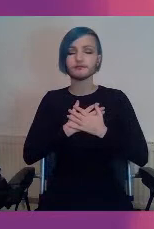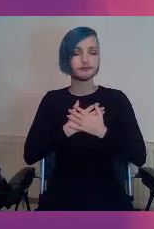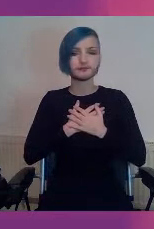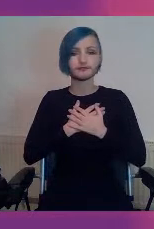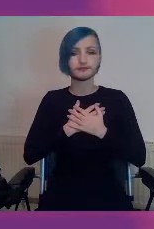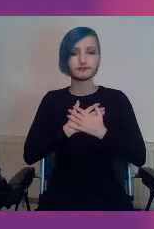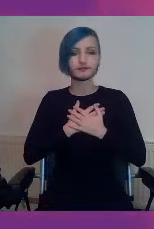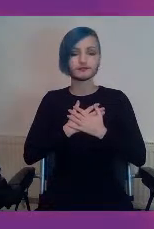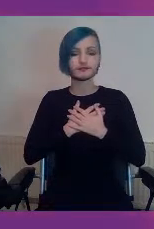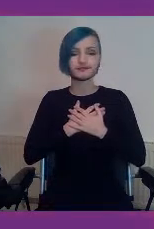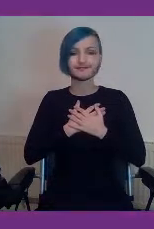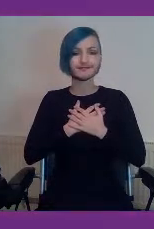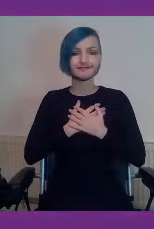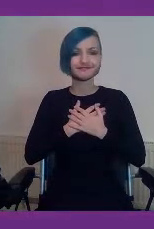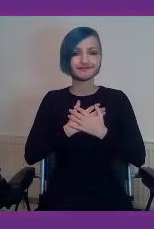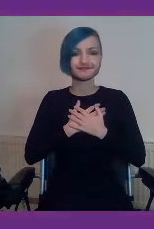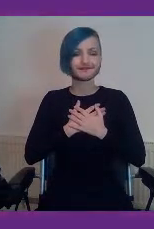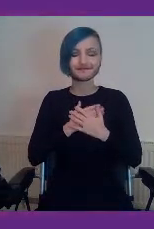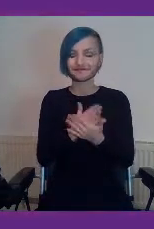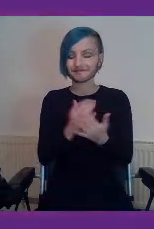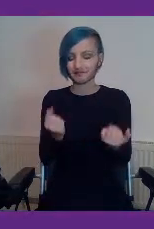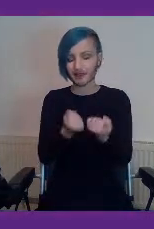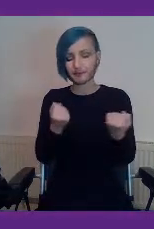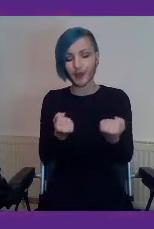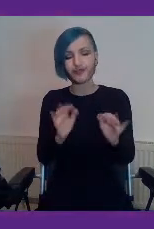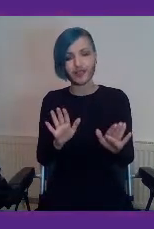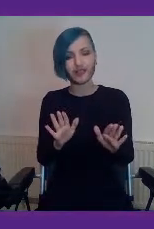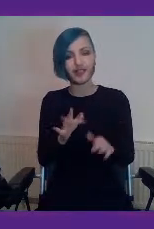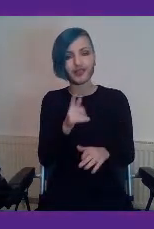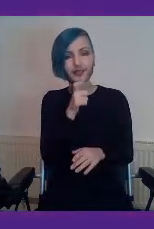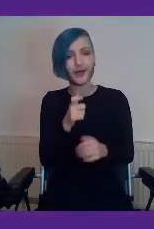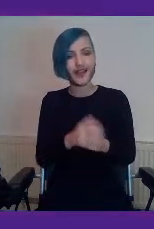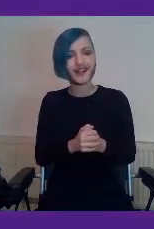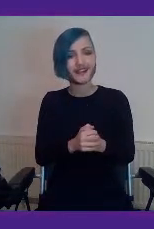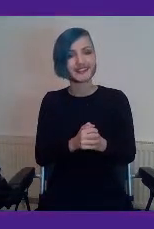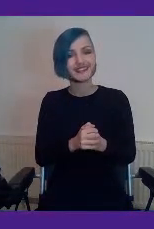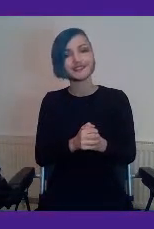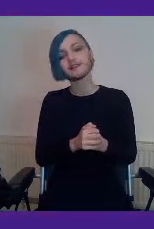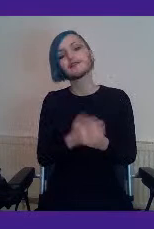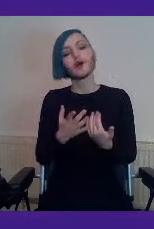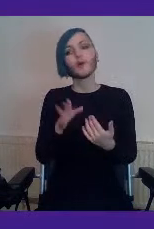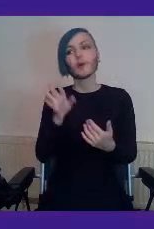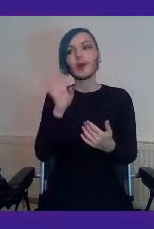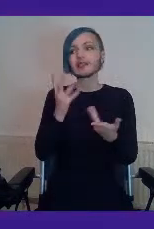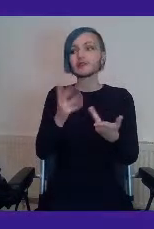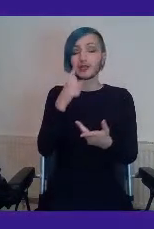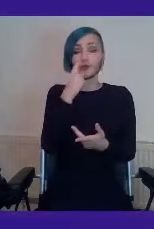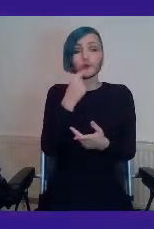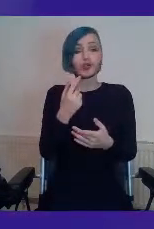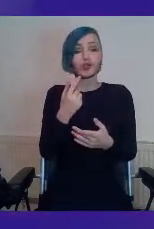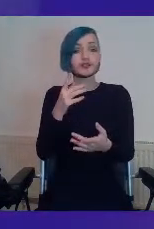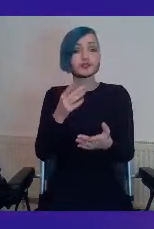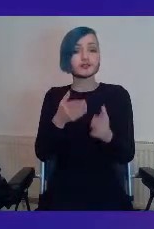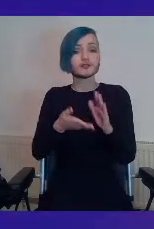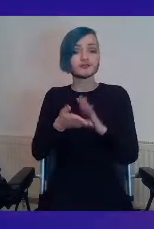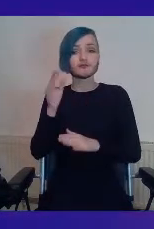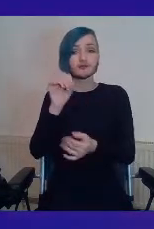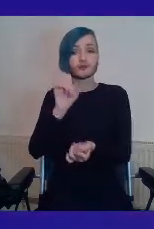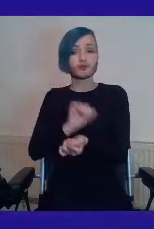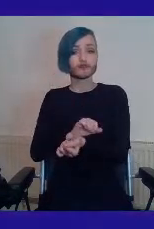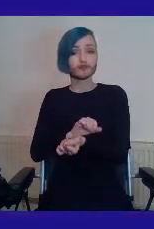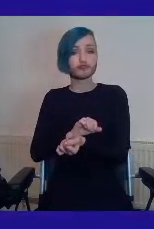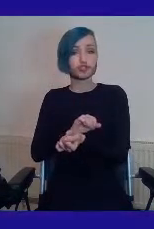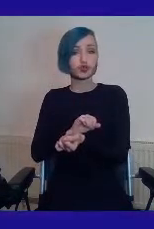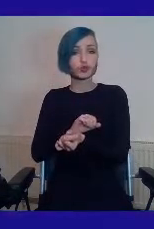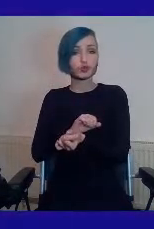so. And you're here despite hearing today that, you know, you could be prosecuted, and you've been doing human rights activism for so long. I